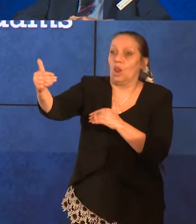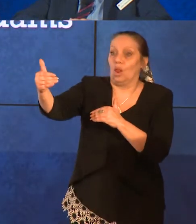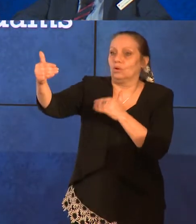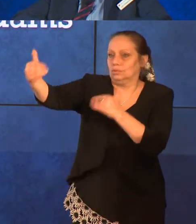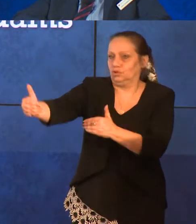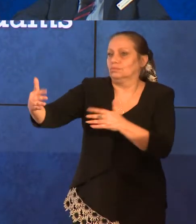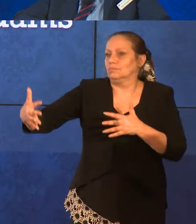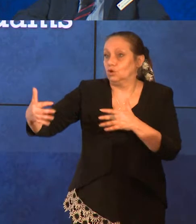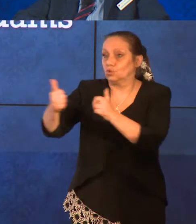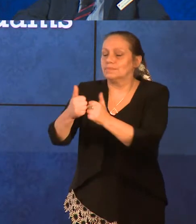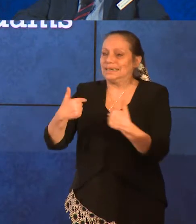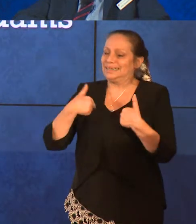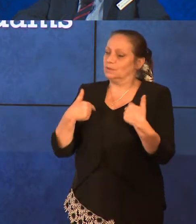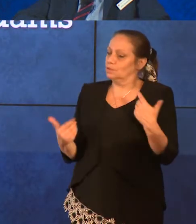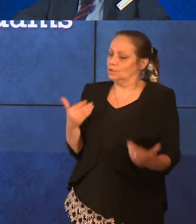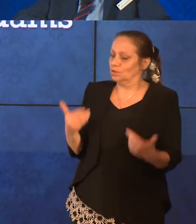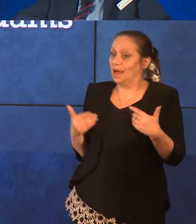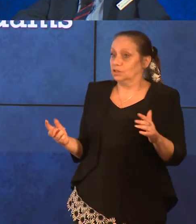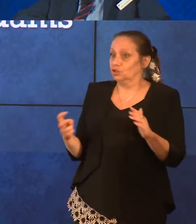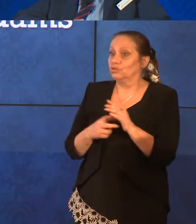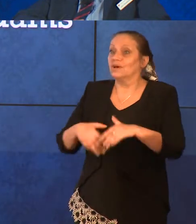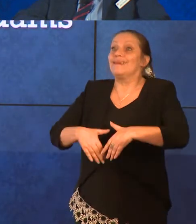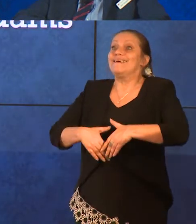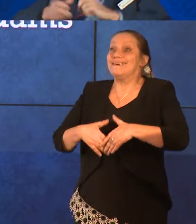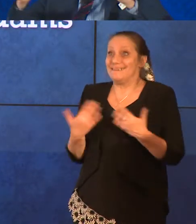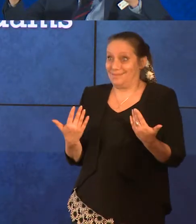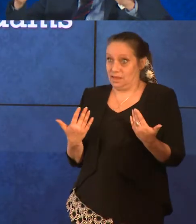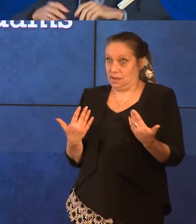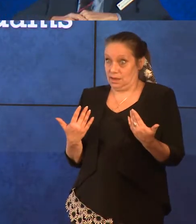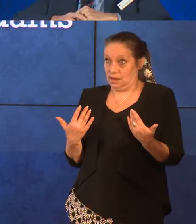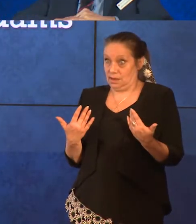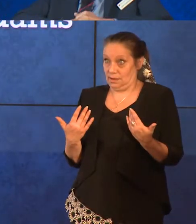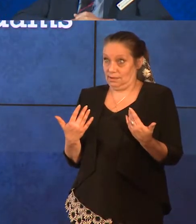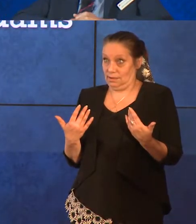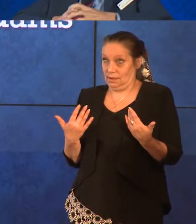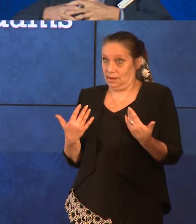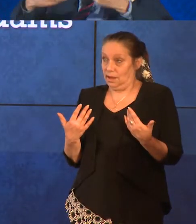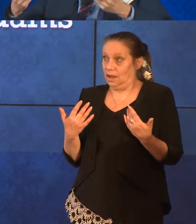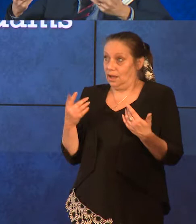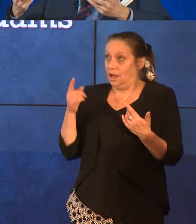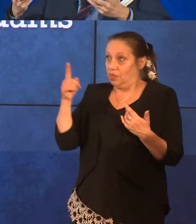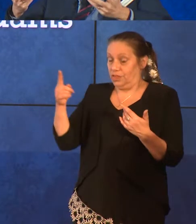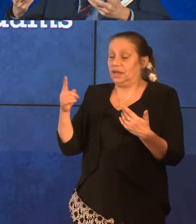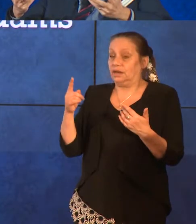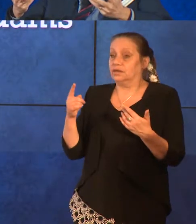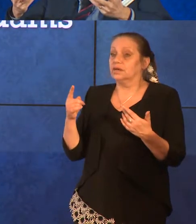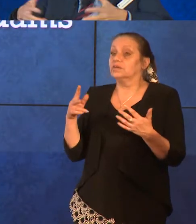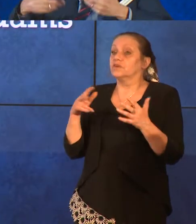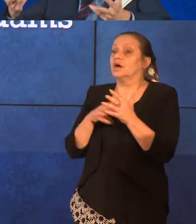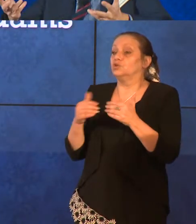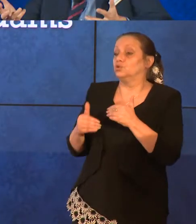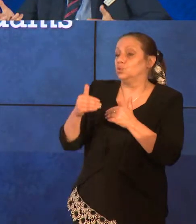very reluctant to be signing anything that, in a sense, signs you up to a longer